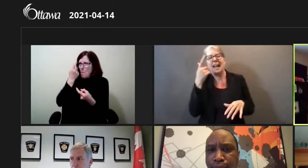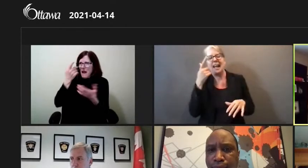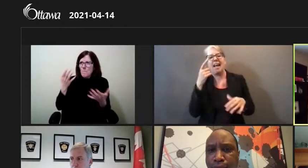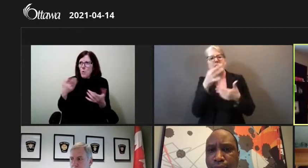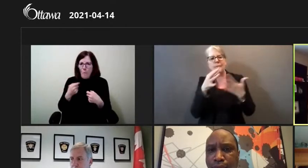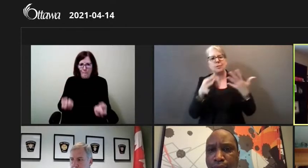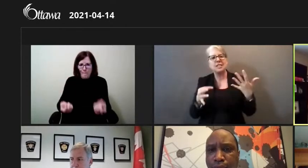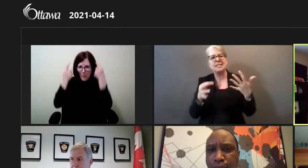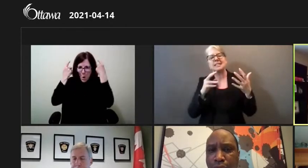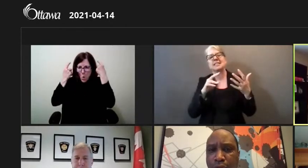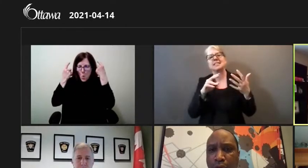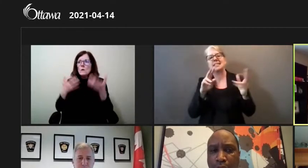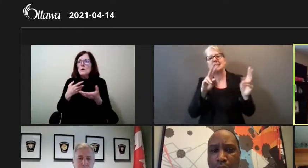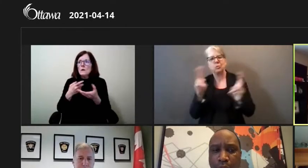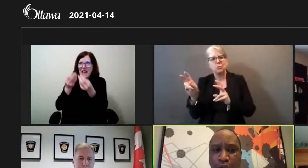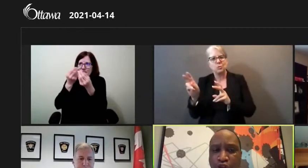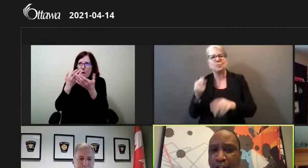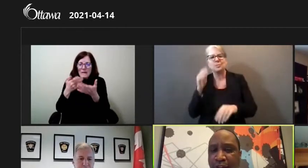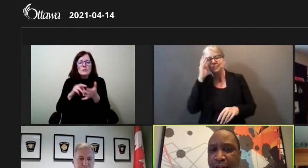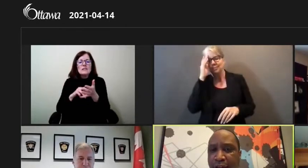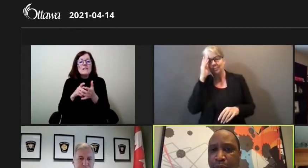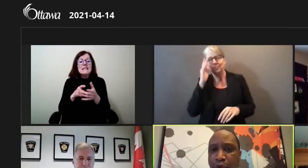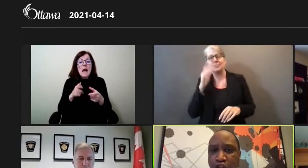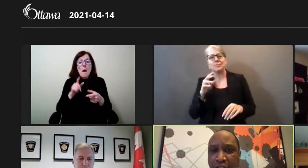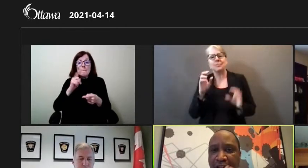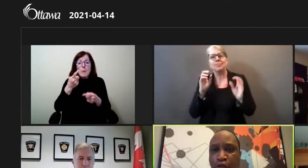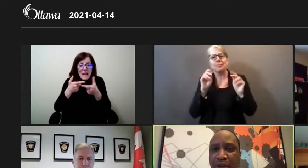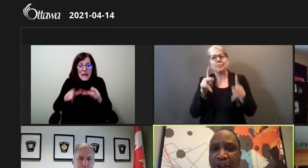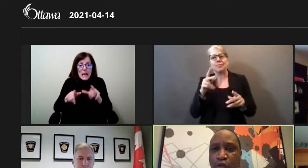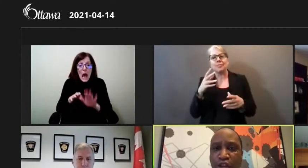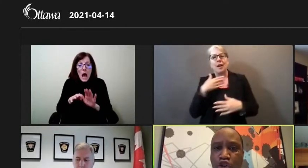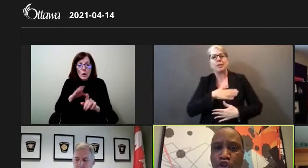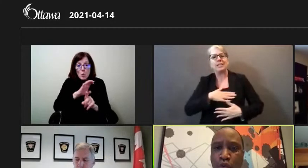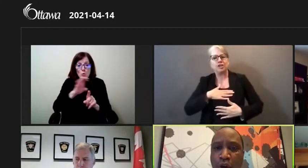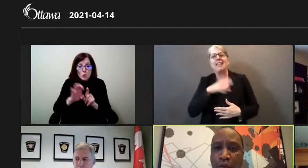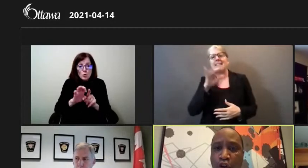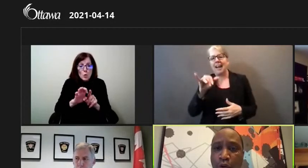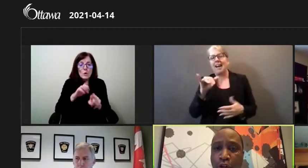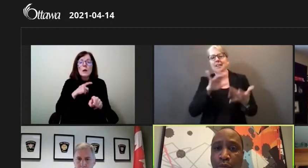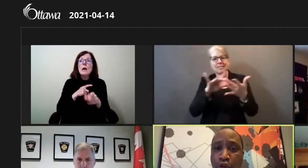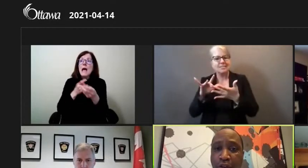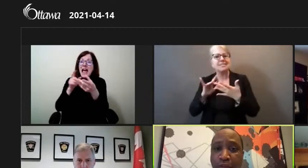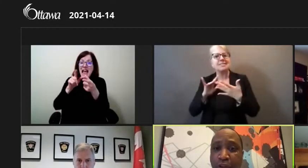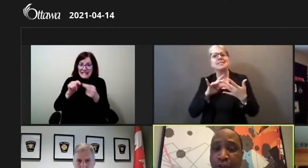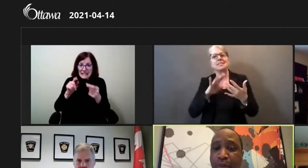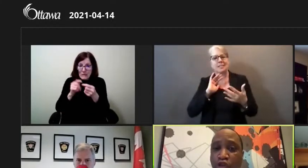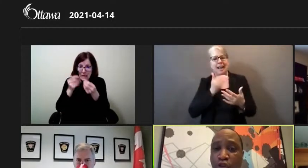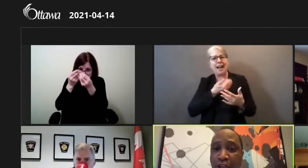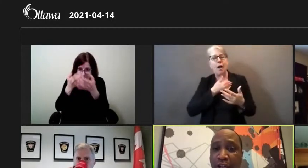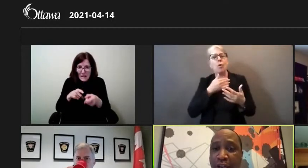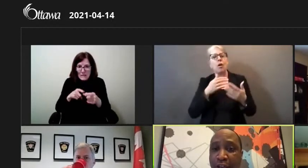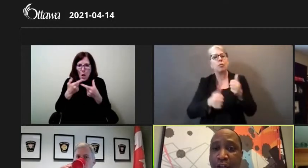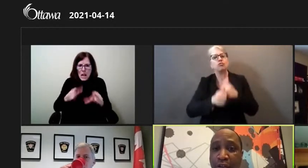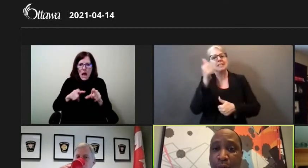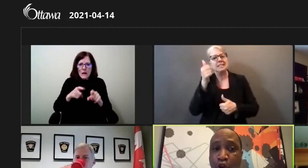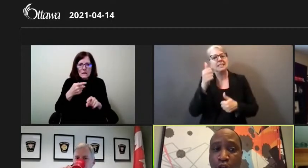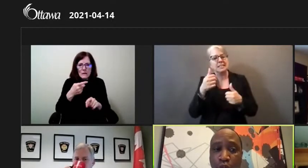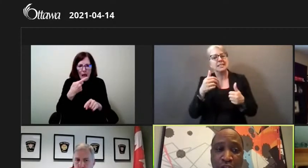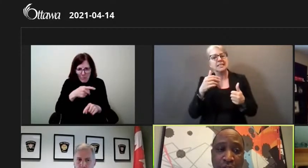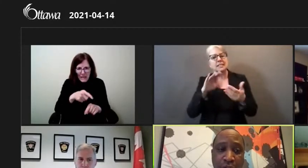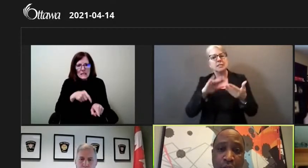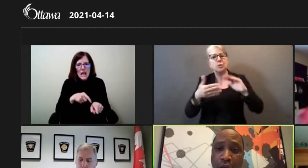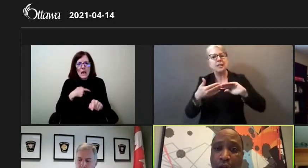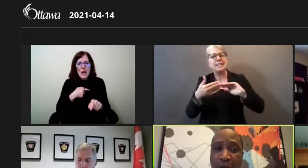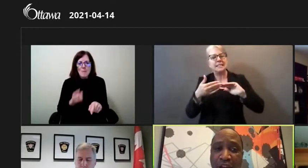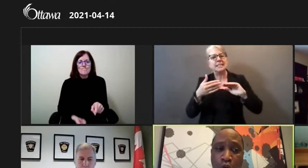them. I appreciate that, and I appreciate that there's been outreach to vulnerable communities, especially in neighborhoods